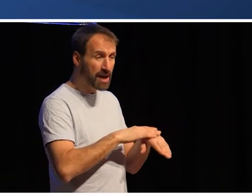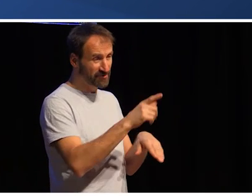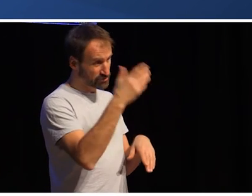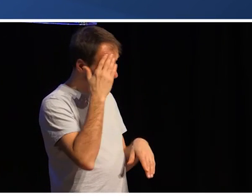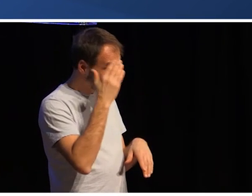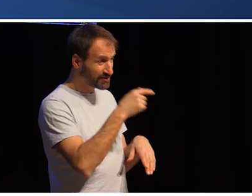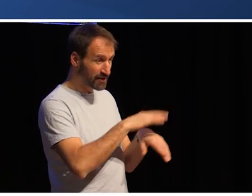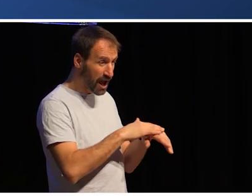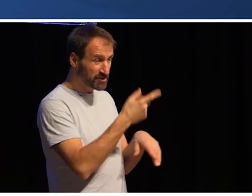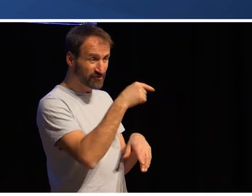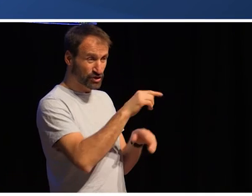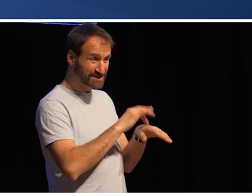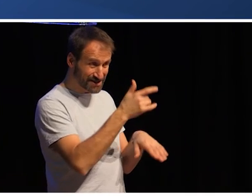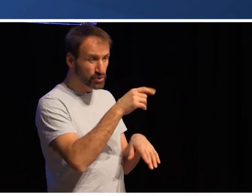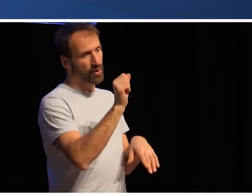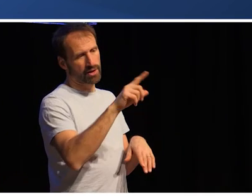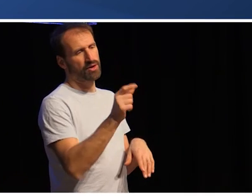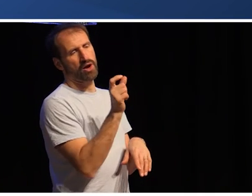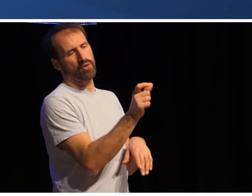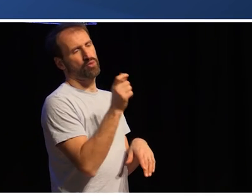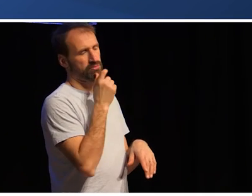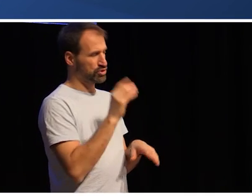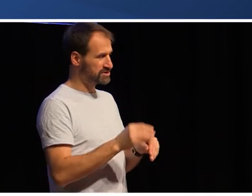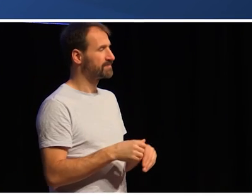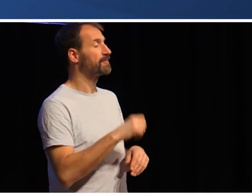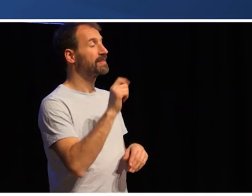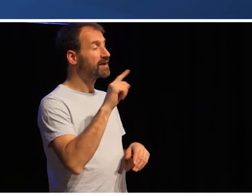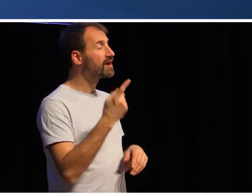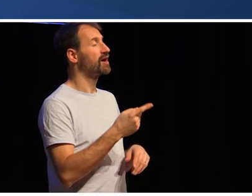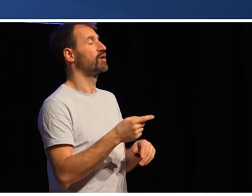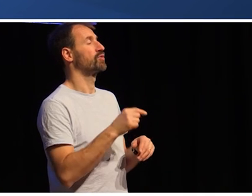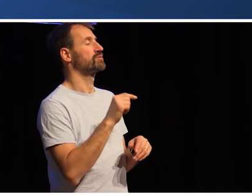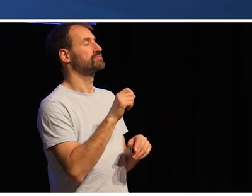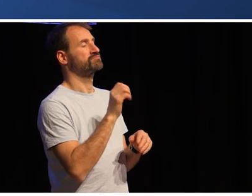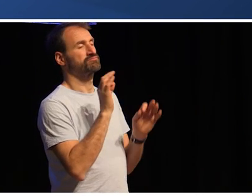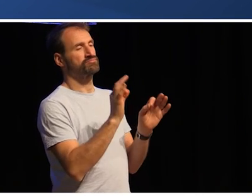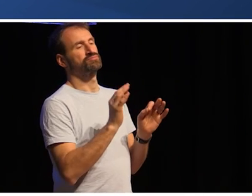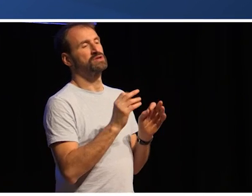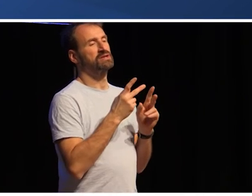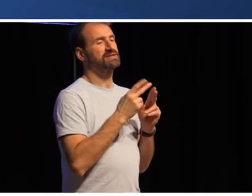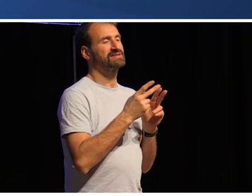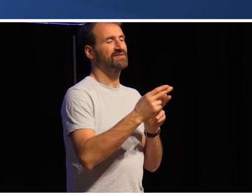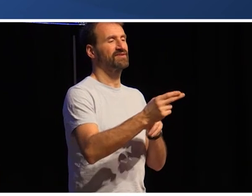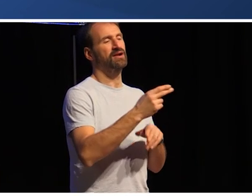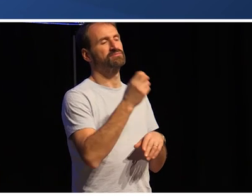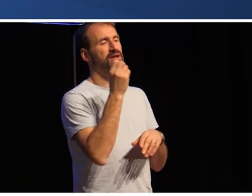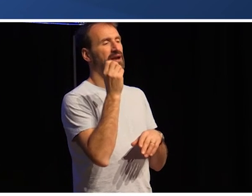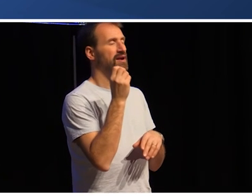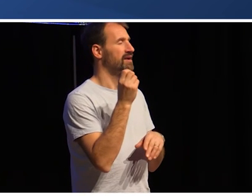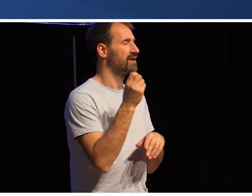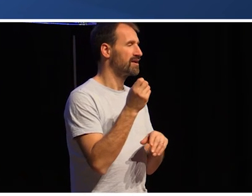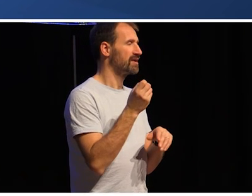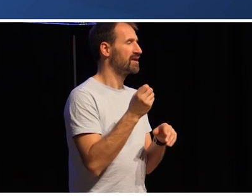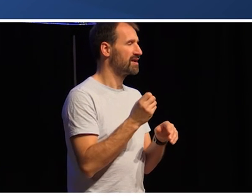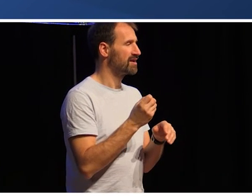that. You can also talk to a SQLite database. For that purpose, there is a built-in module that's called